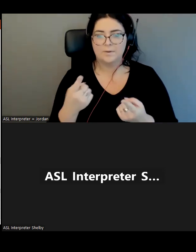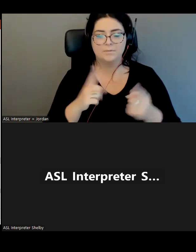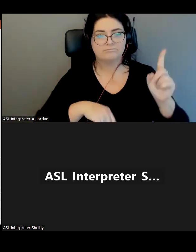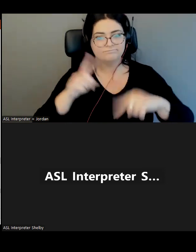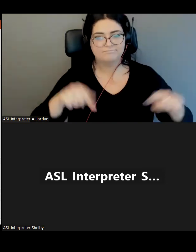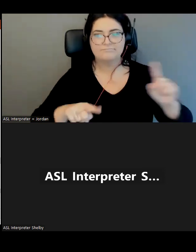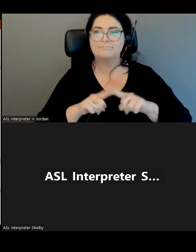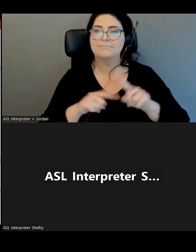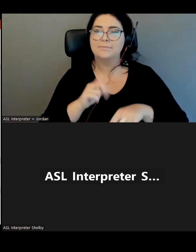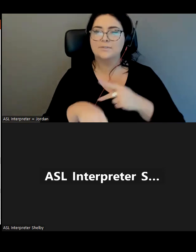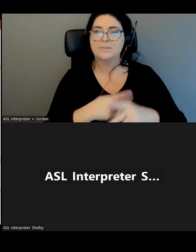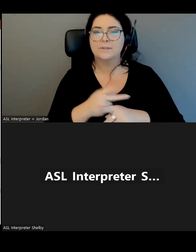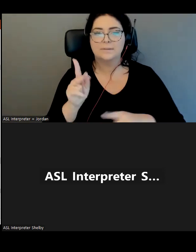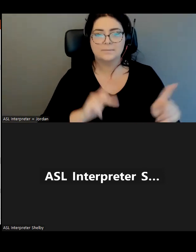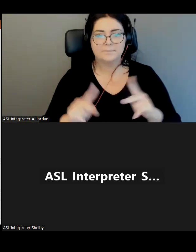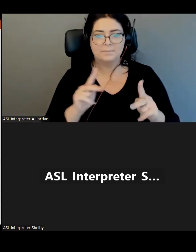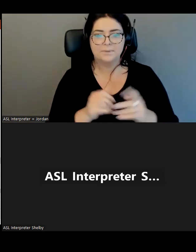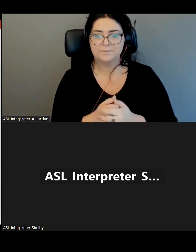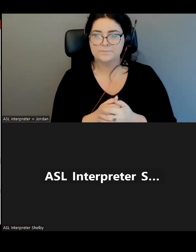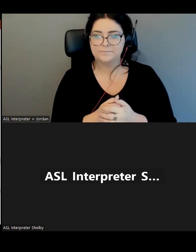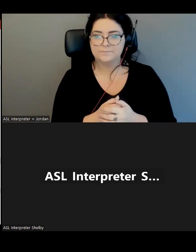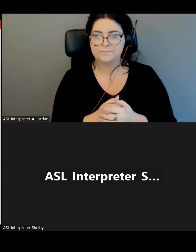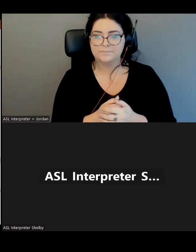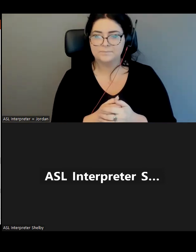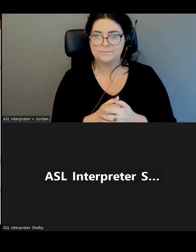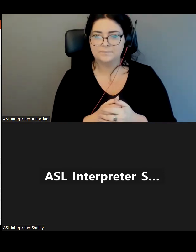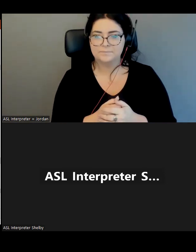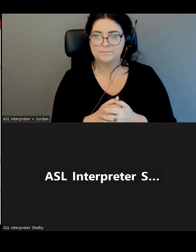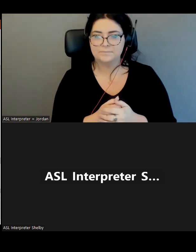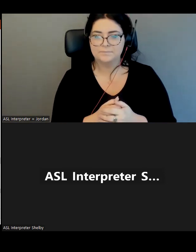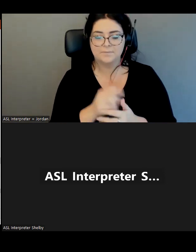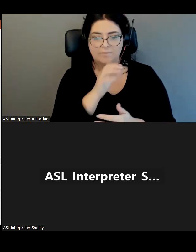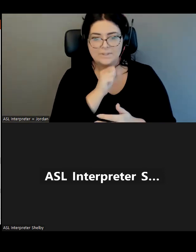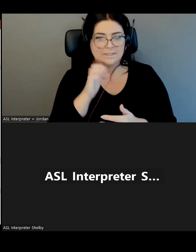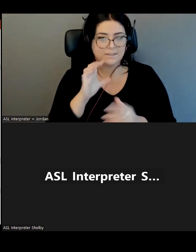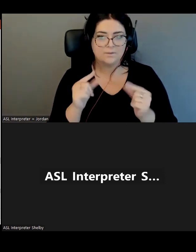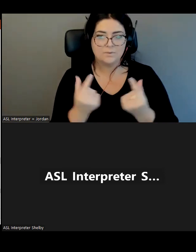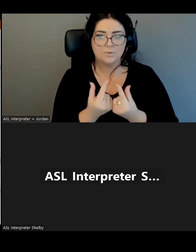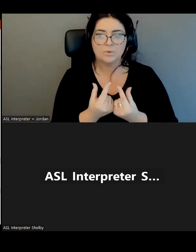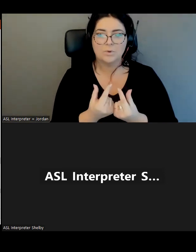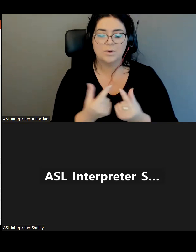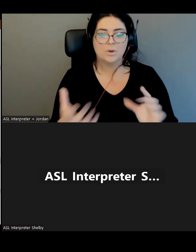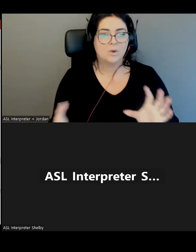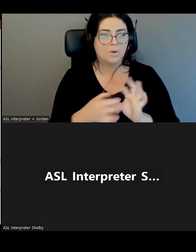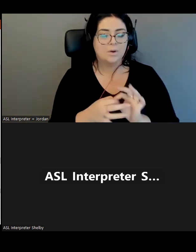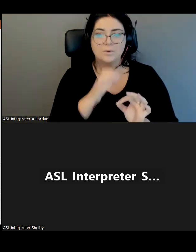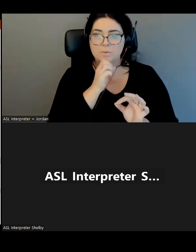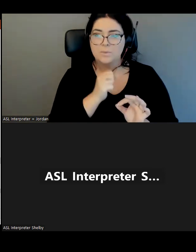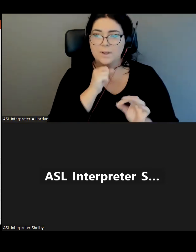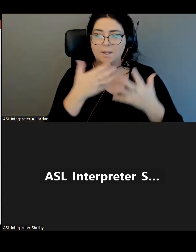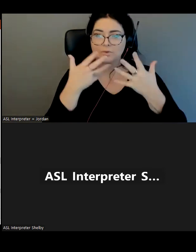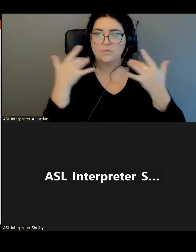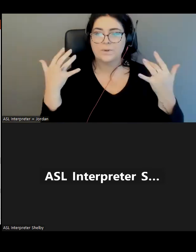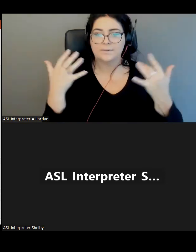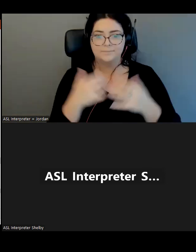table from, whether it's a seniors group, or they're connected to age friendly,